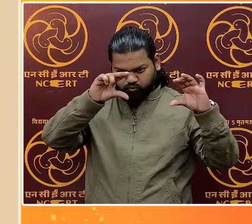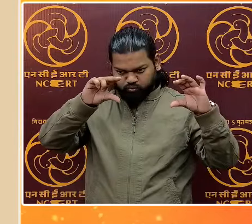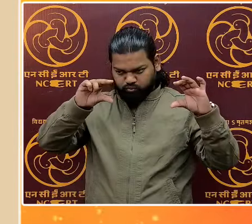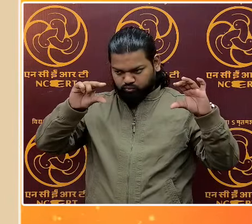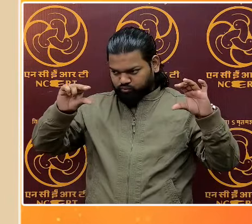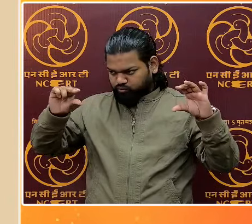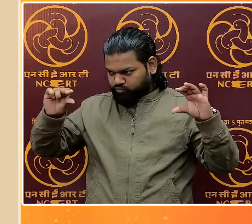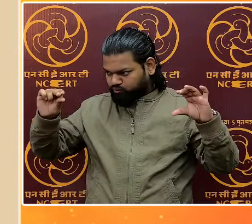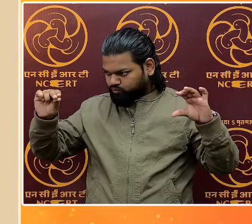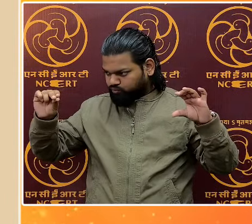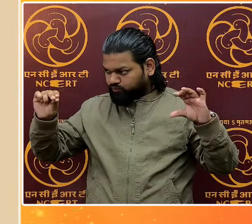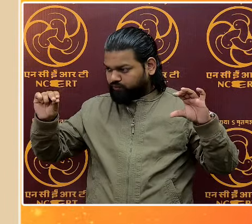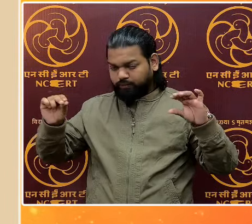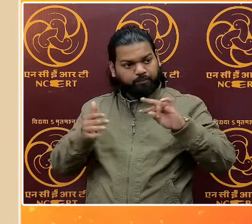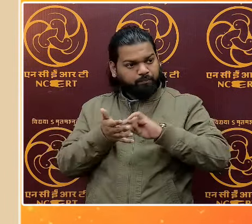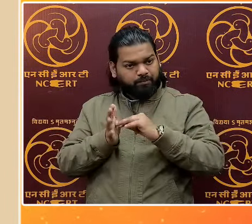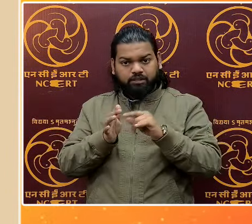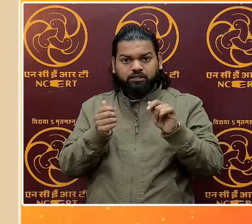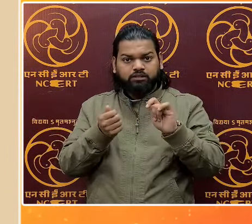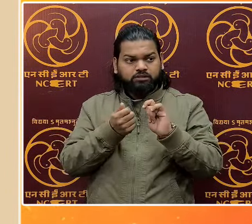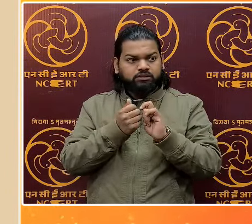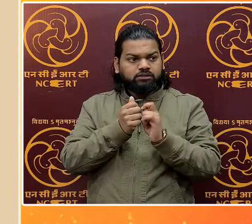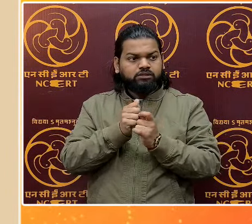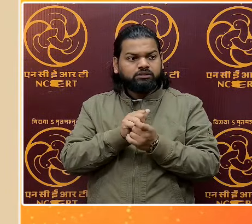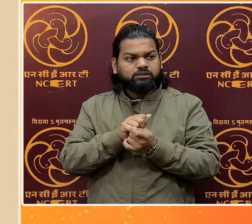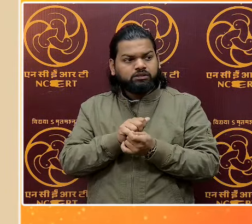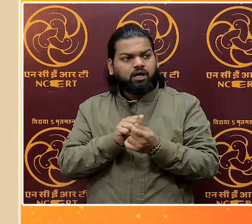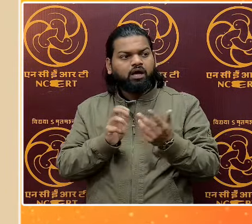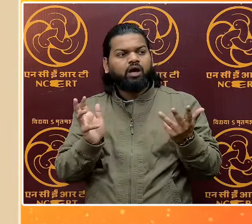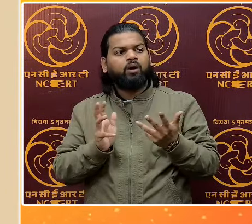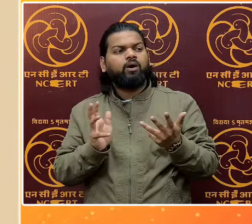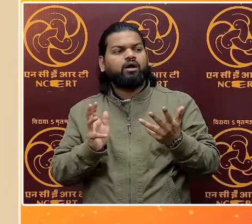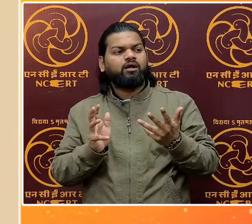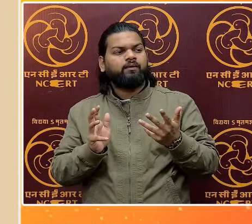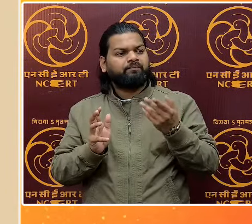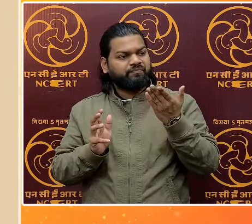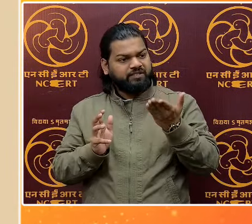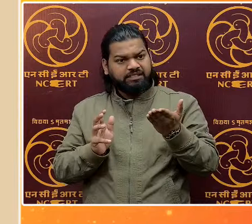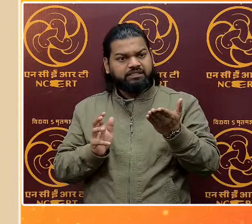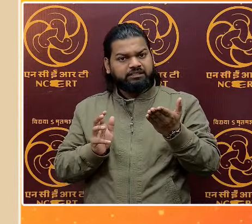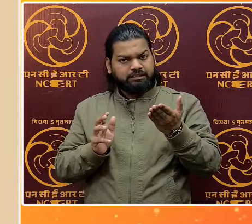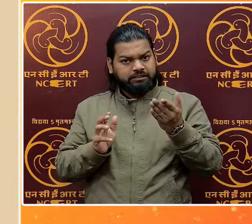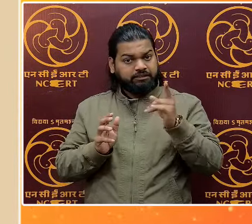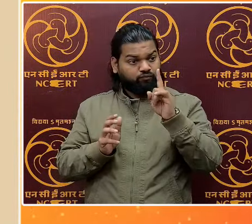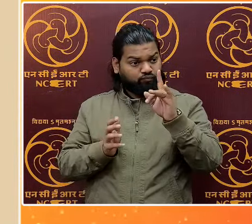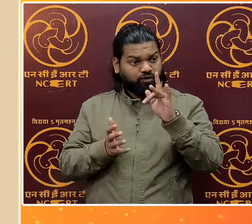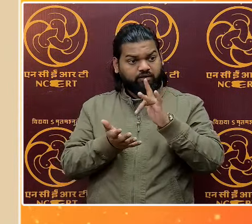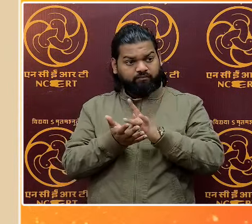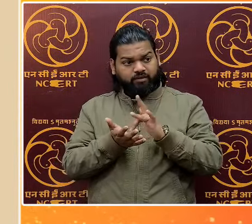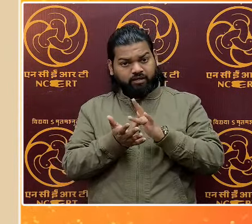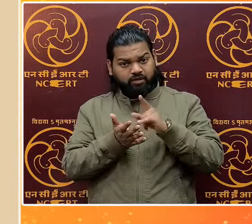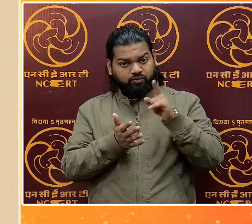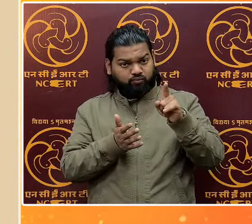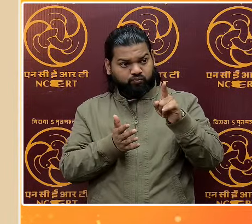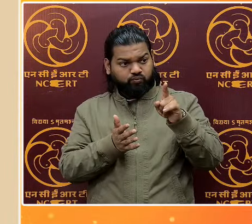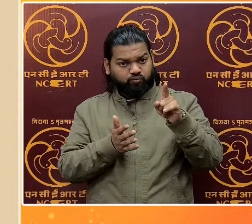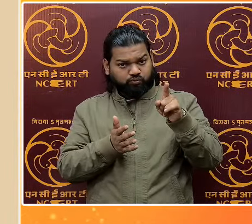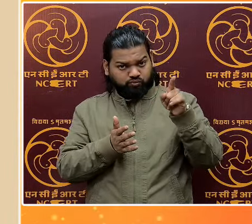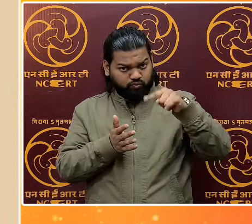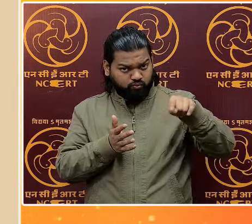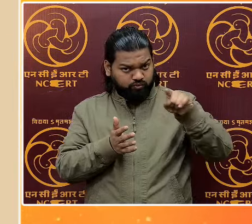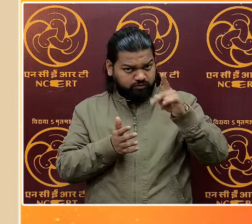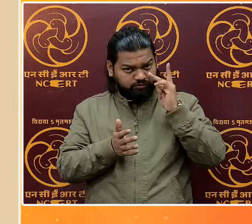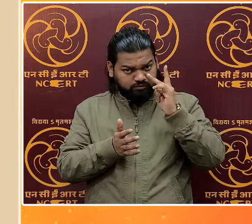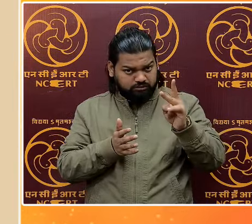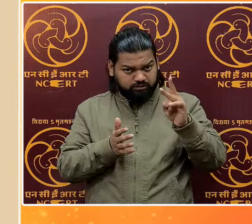is a converging lens. It brings the light rays at a single point.